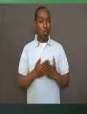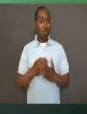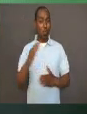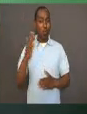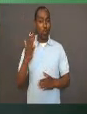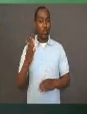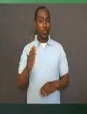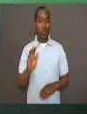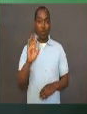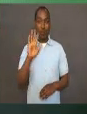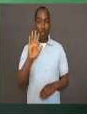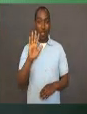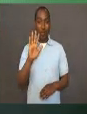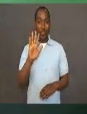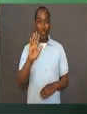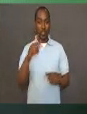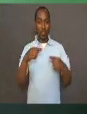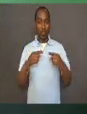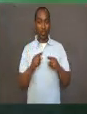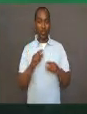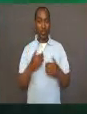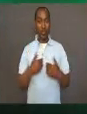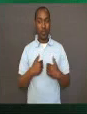into 5 main groups: